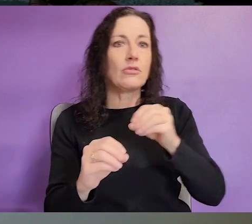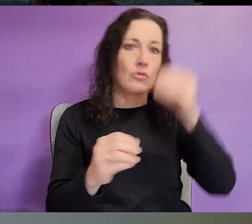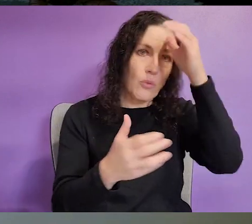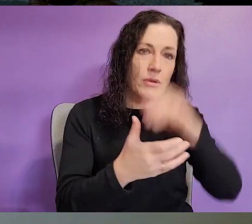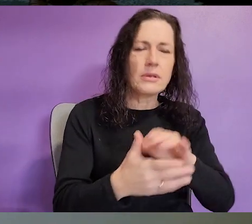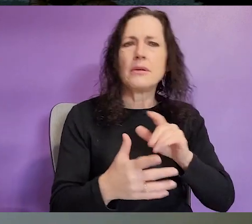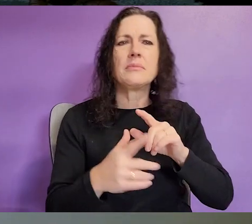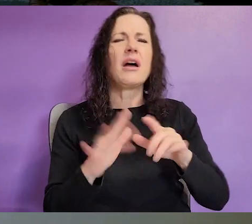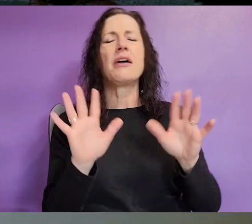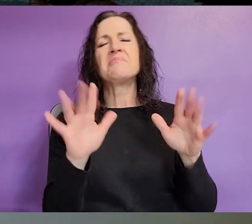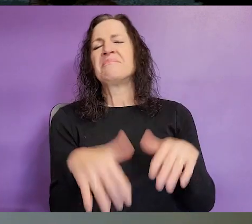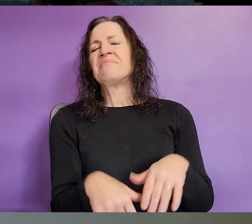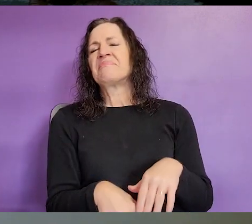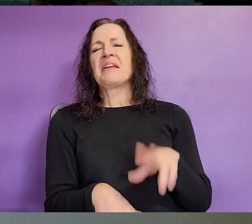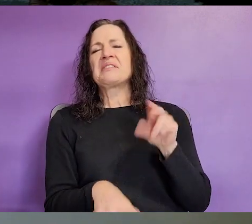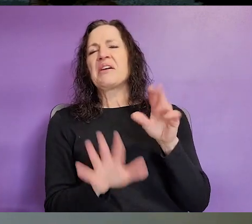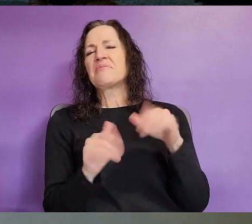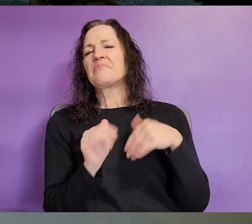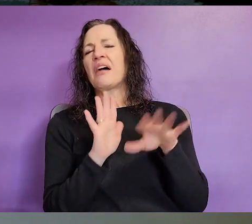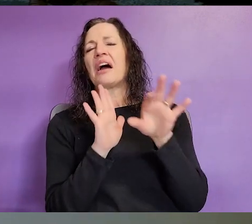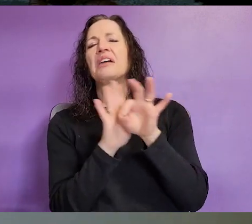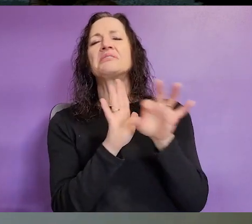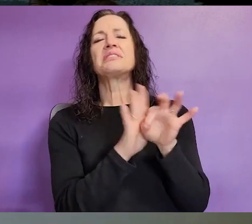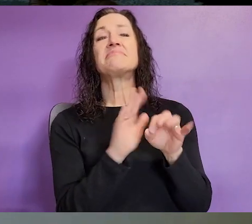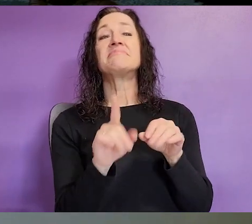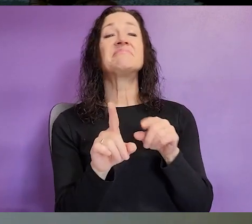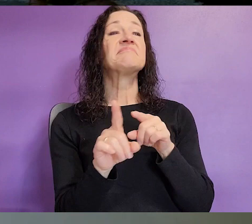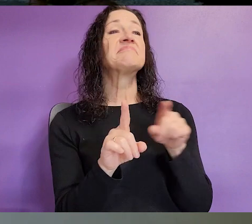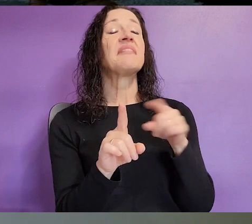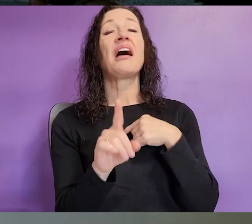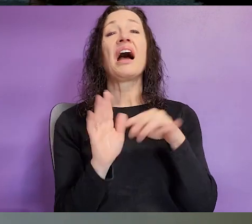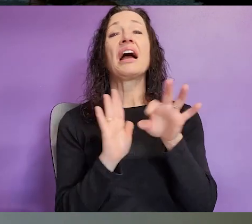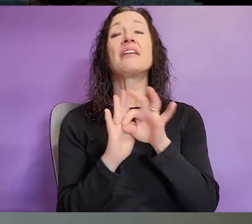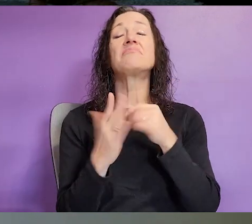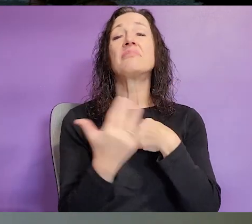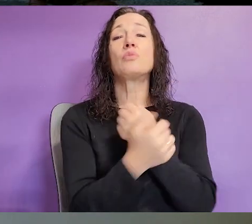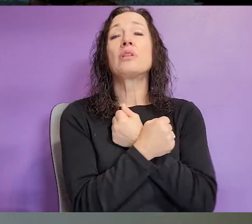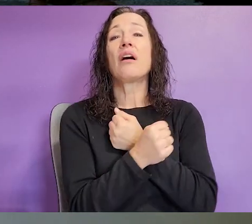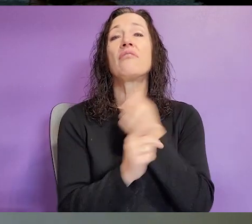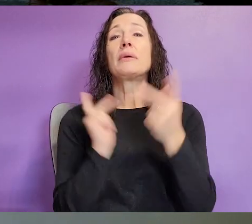No, let's be selective. I like anybody that's wearing